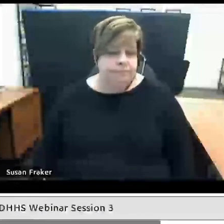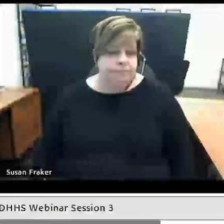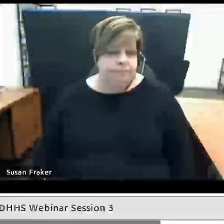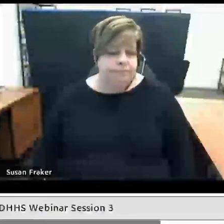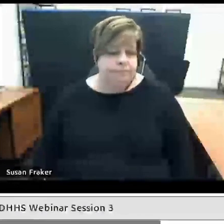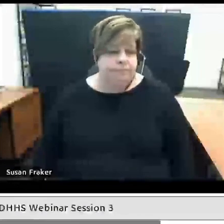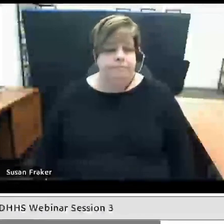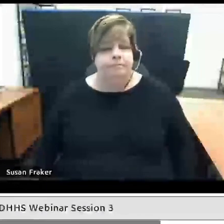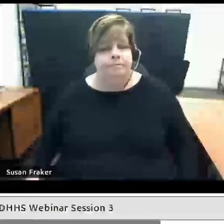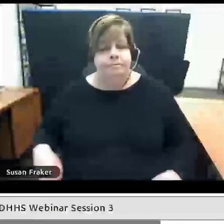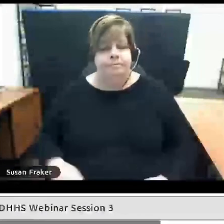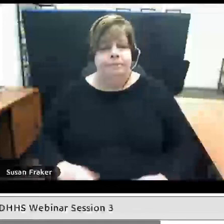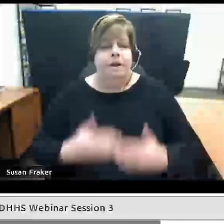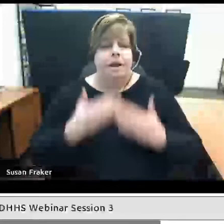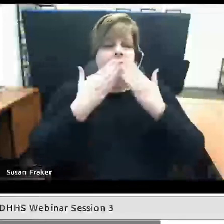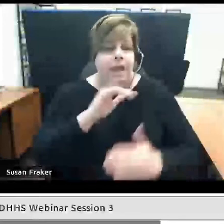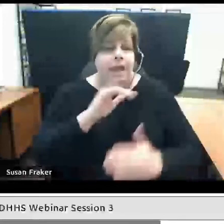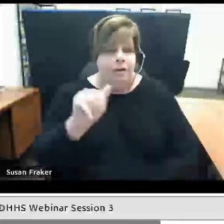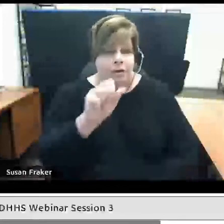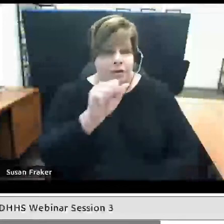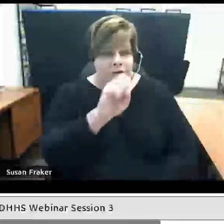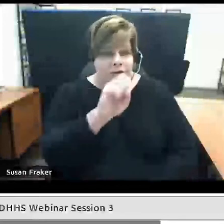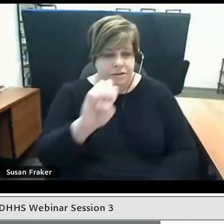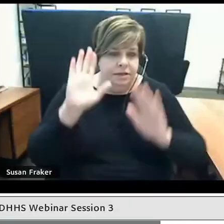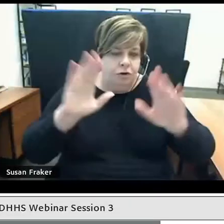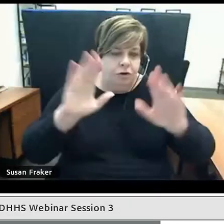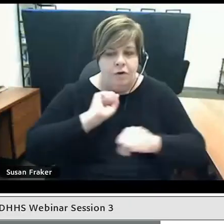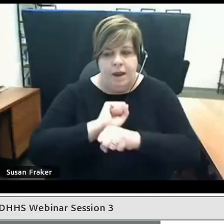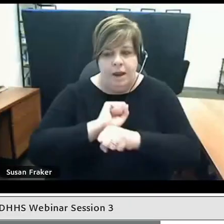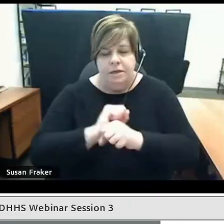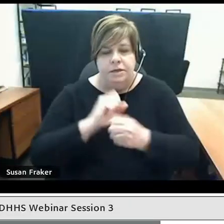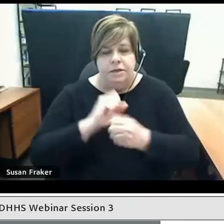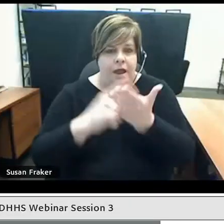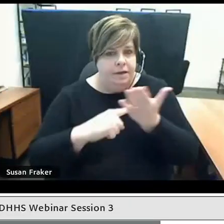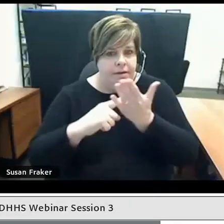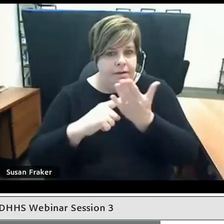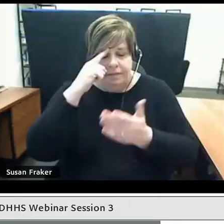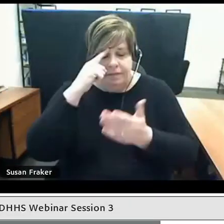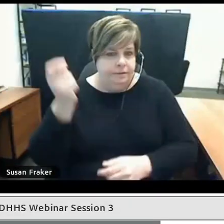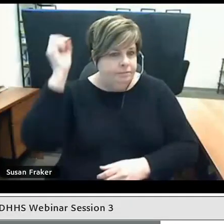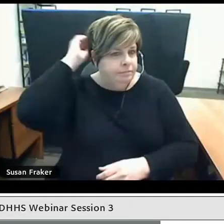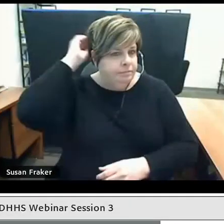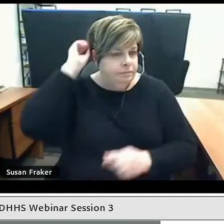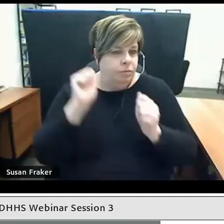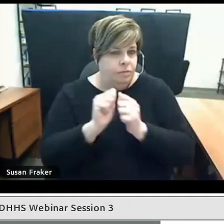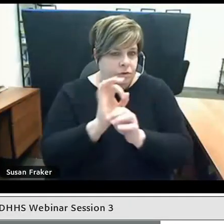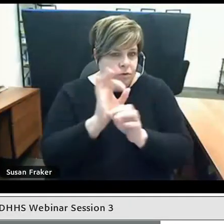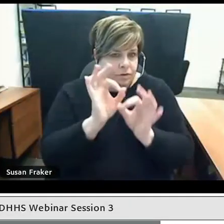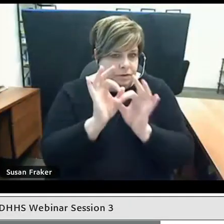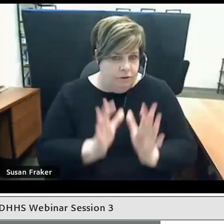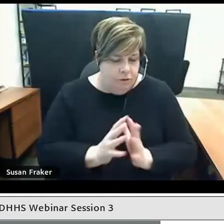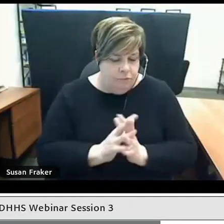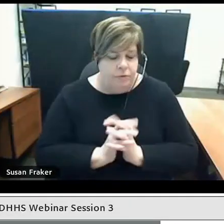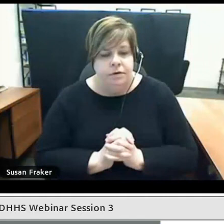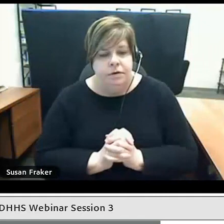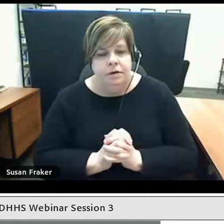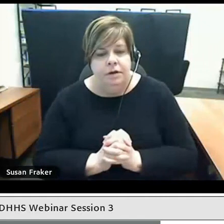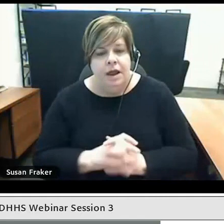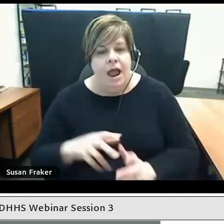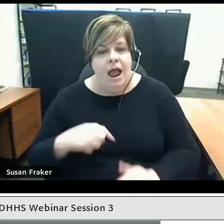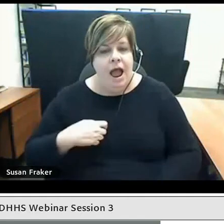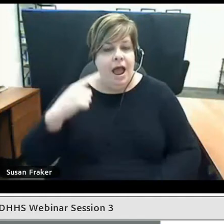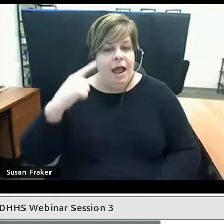Okay, great. Thank you, Jessie. Great job talking about things to keep in mind with interpreters. I think really the